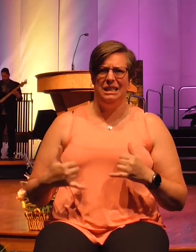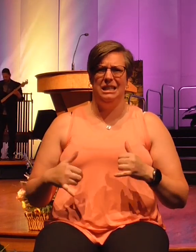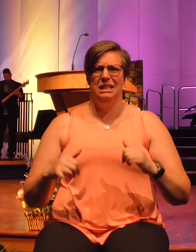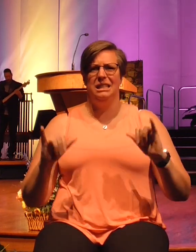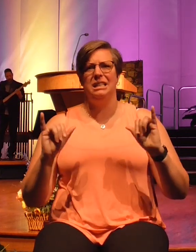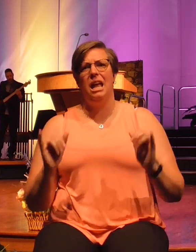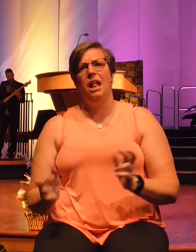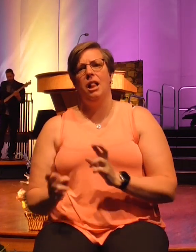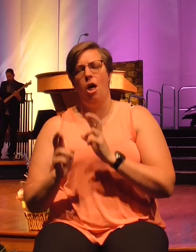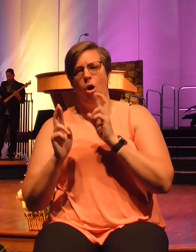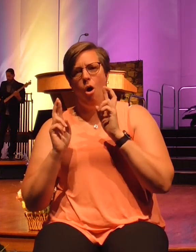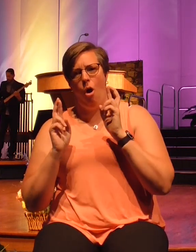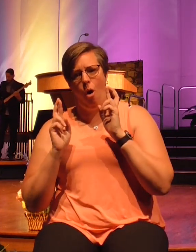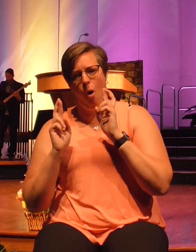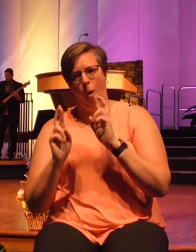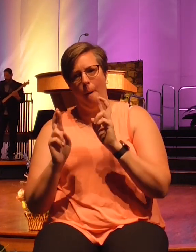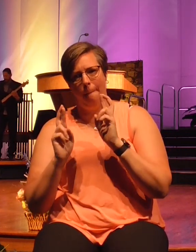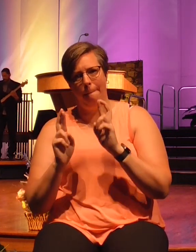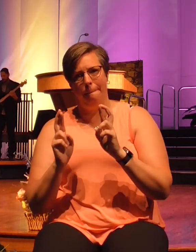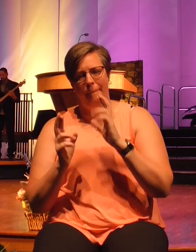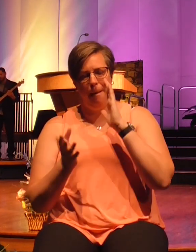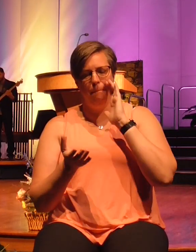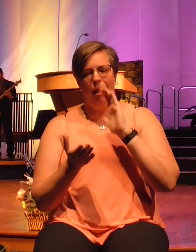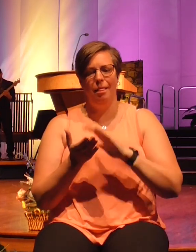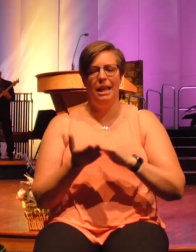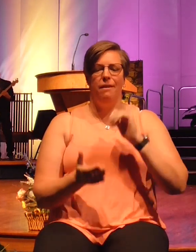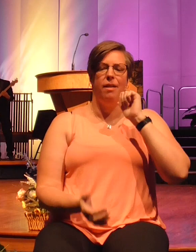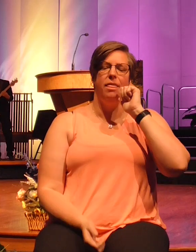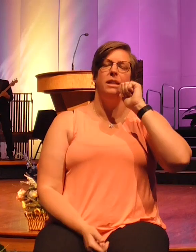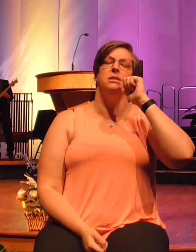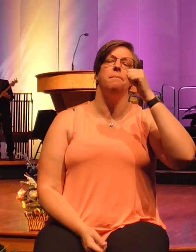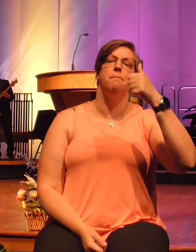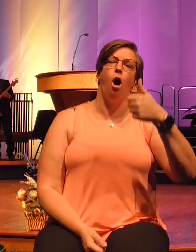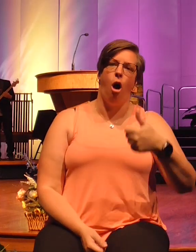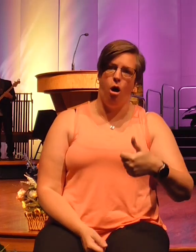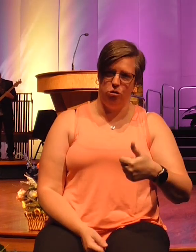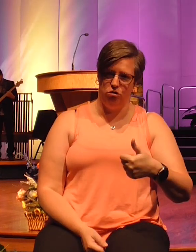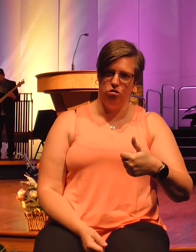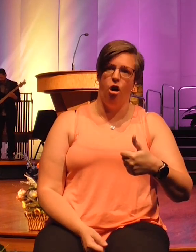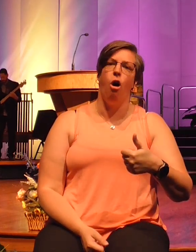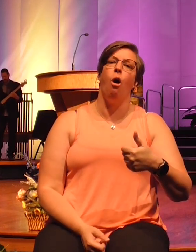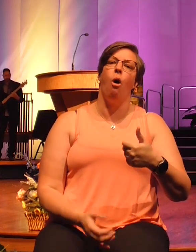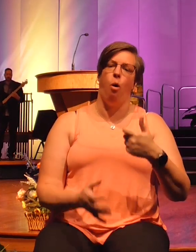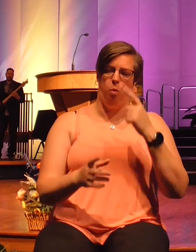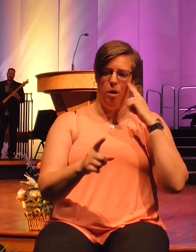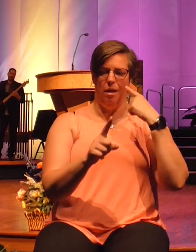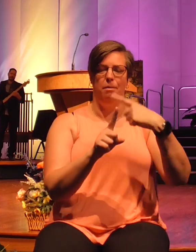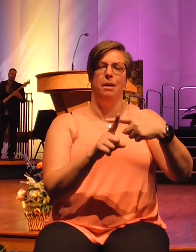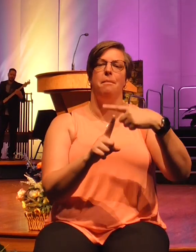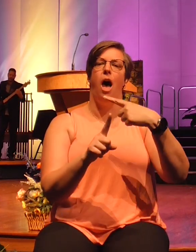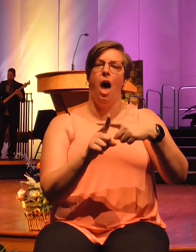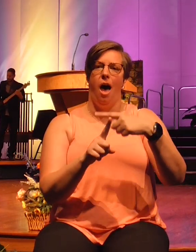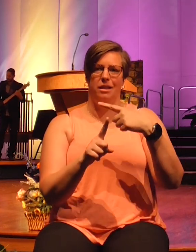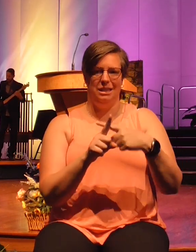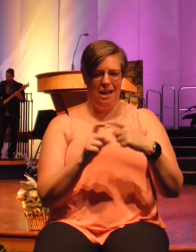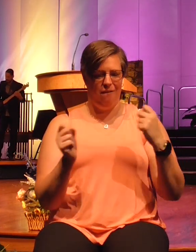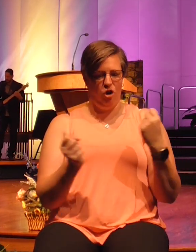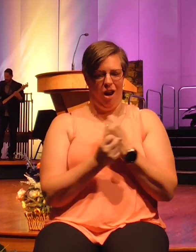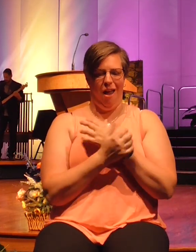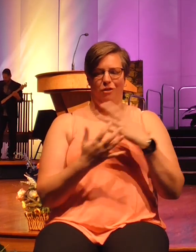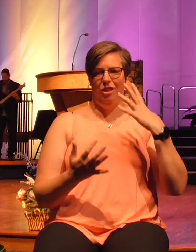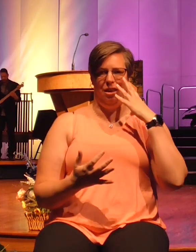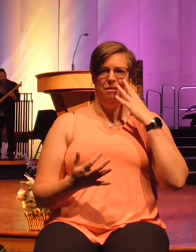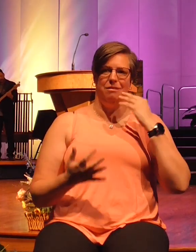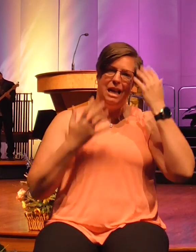hook, belief that tomorrow will hold the silver lining to all of